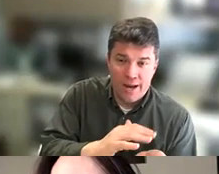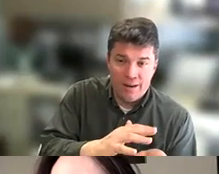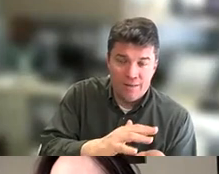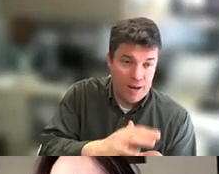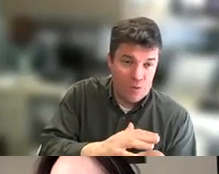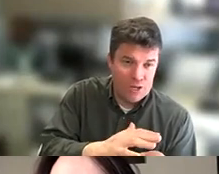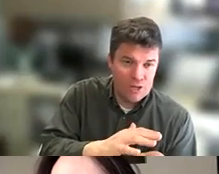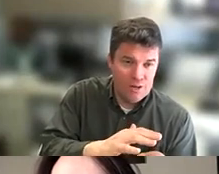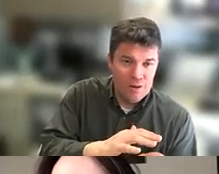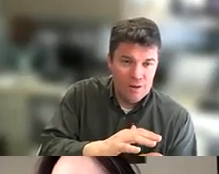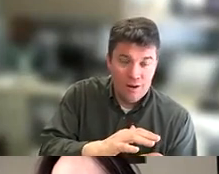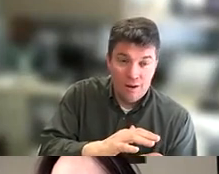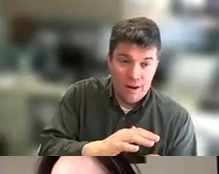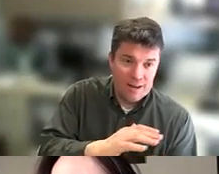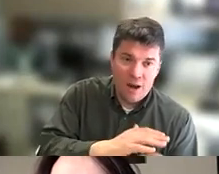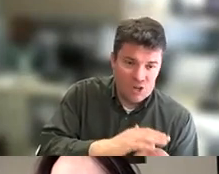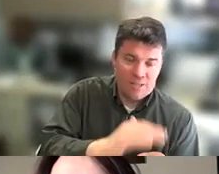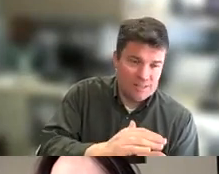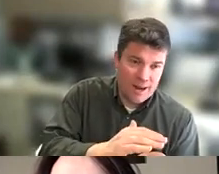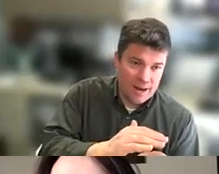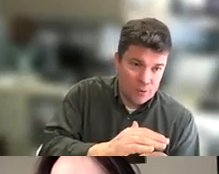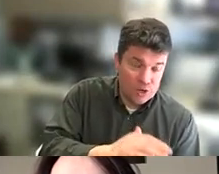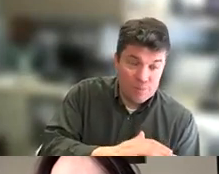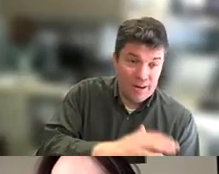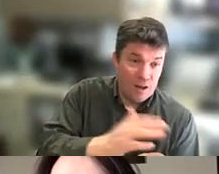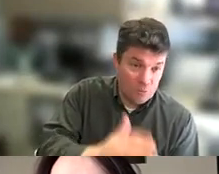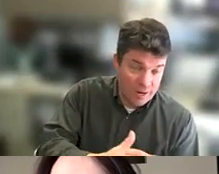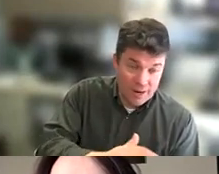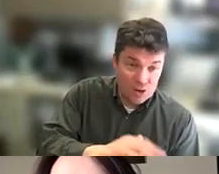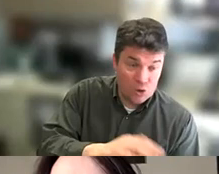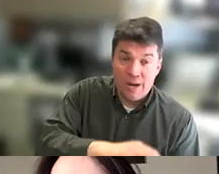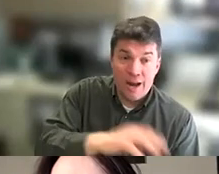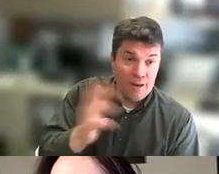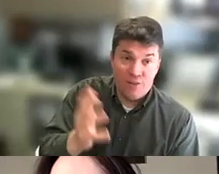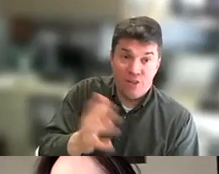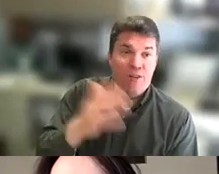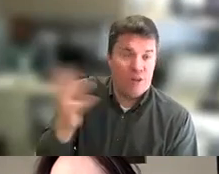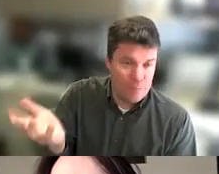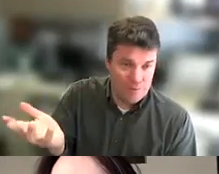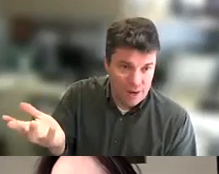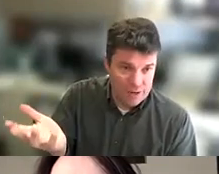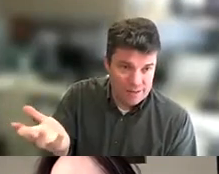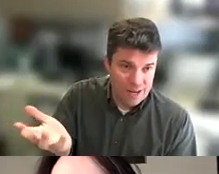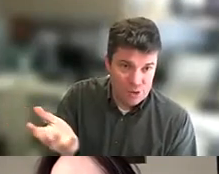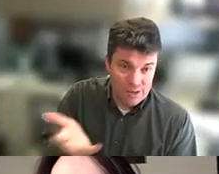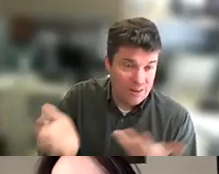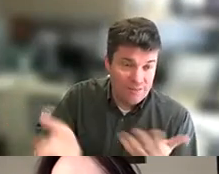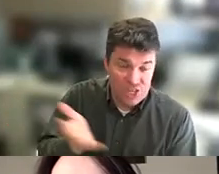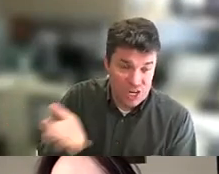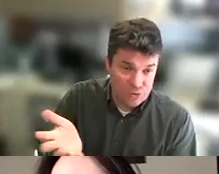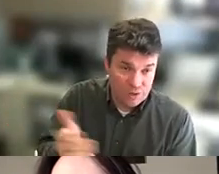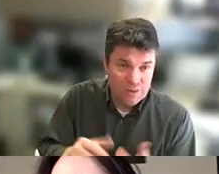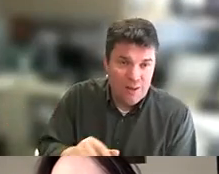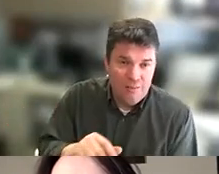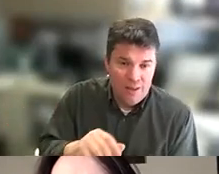of understanding of language. And it's not just sign language, but it can also be English or if there's another type of language that they use, even